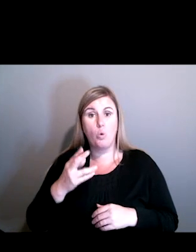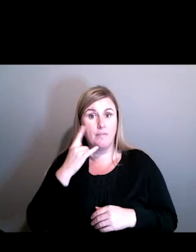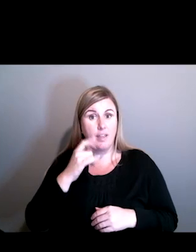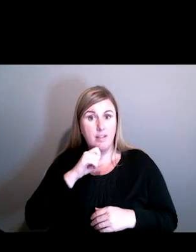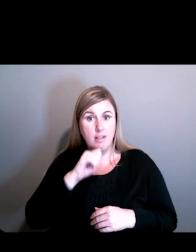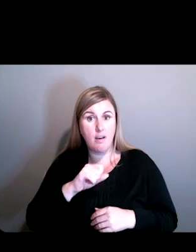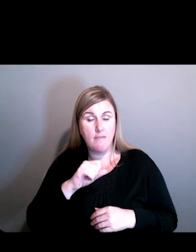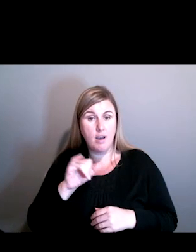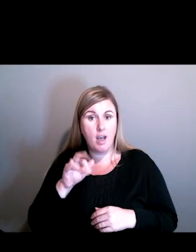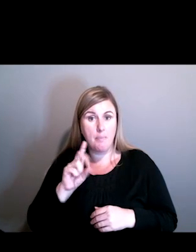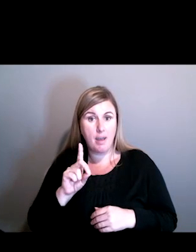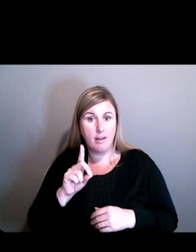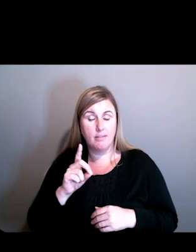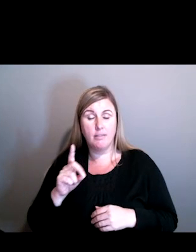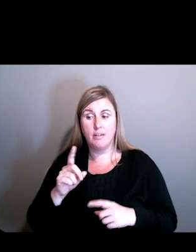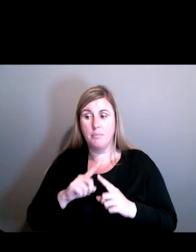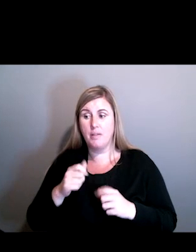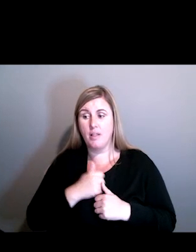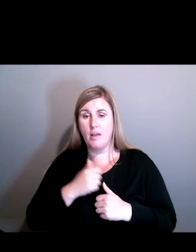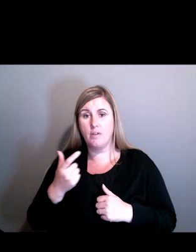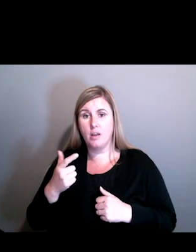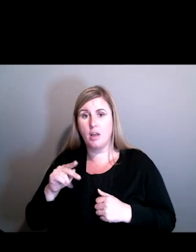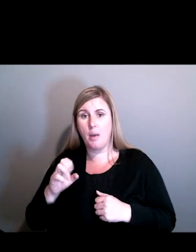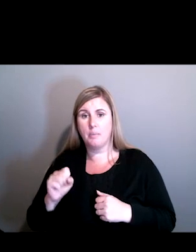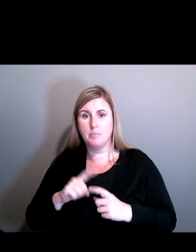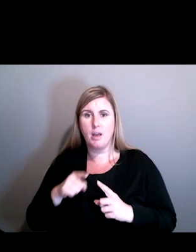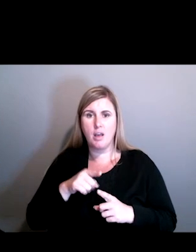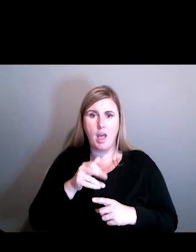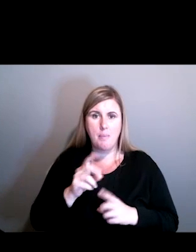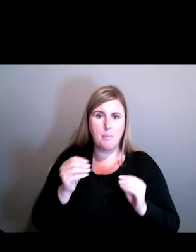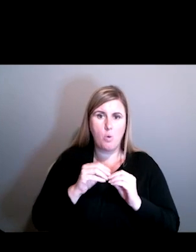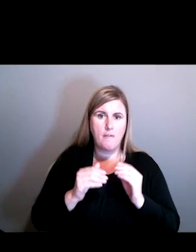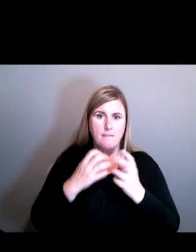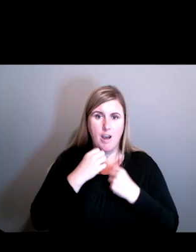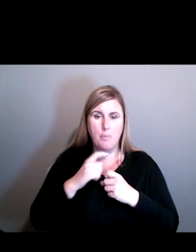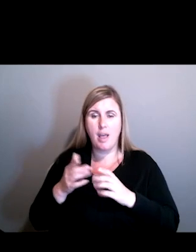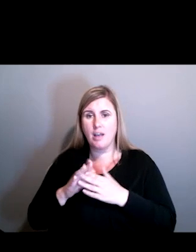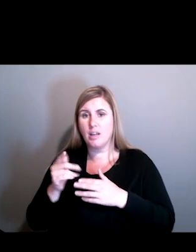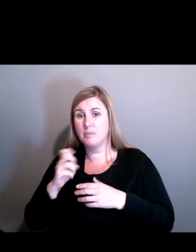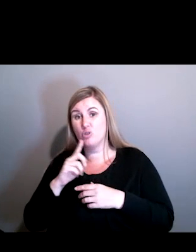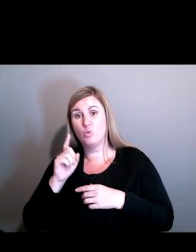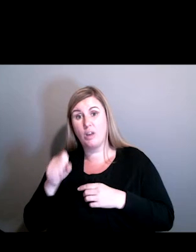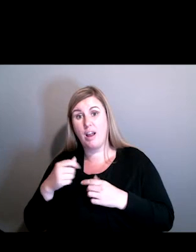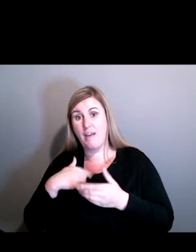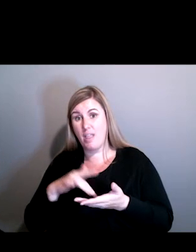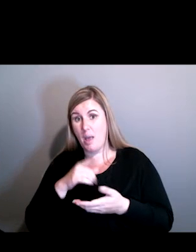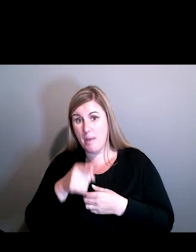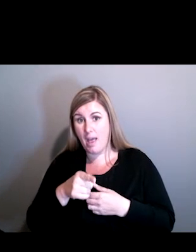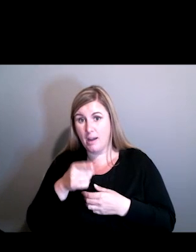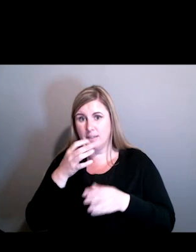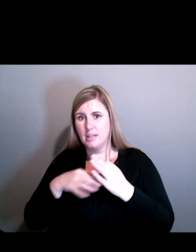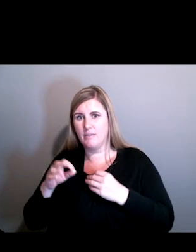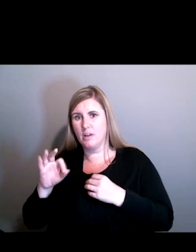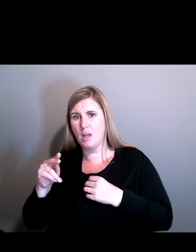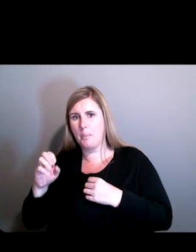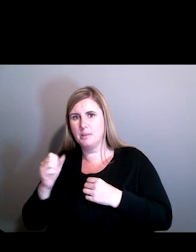the iPad and they love gummies, but the iPad is more valuable, when they ask for gummies, we say, no, you can have the iPad. That makes things better for